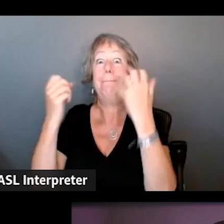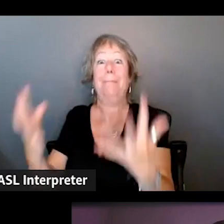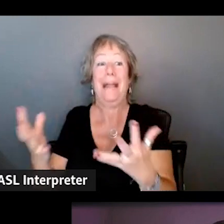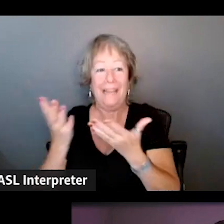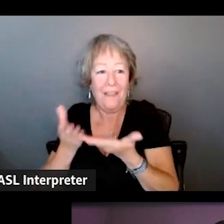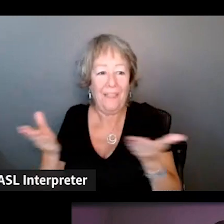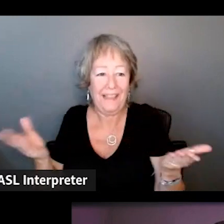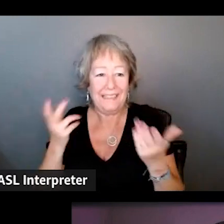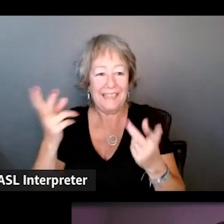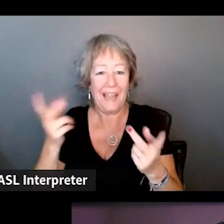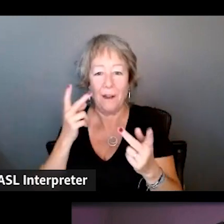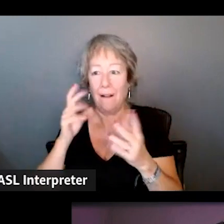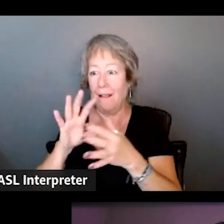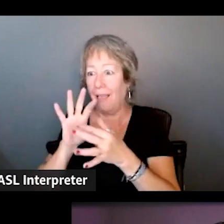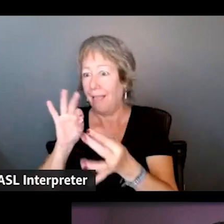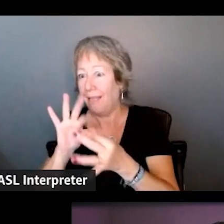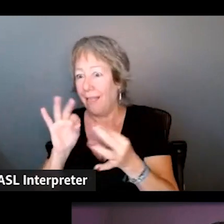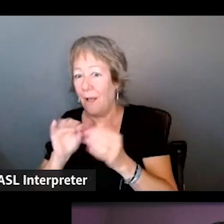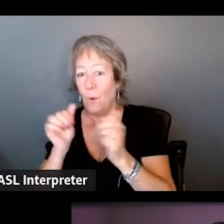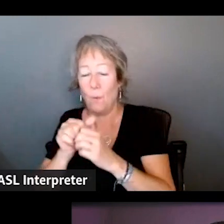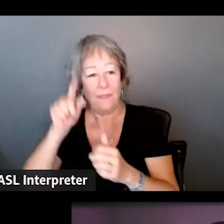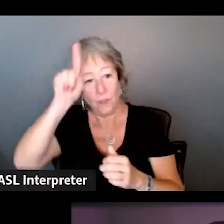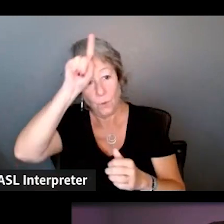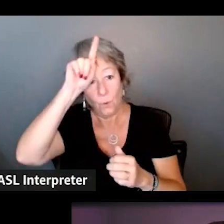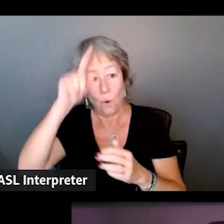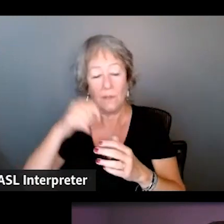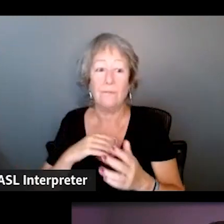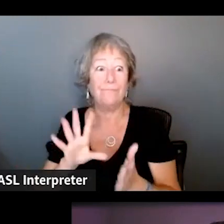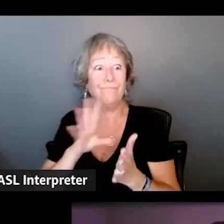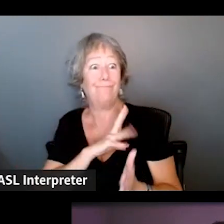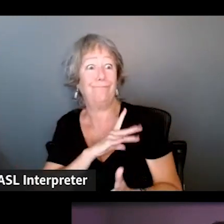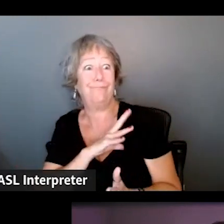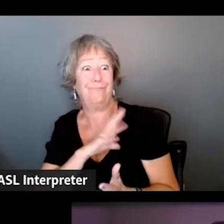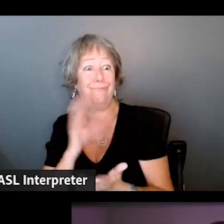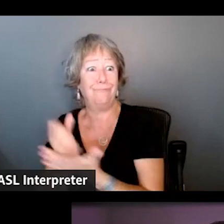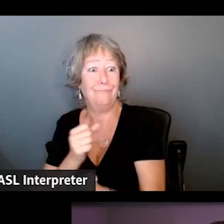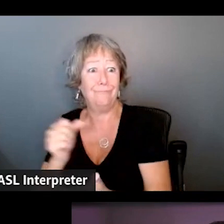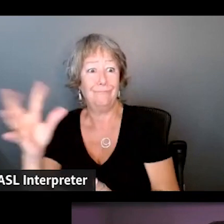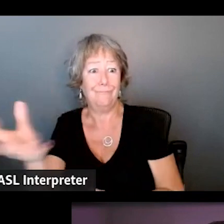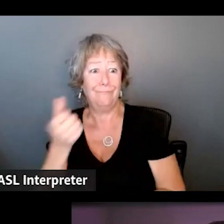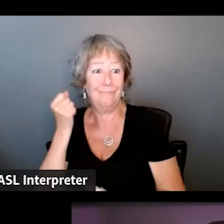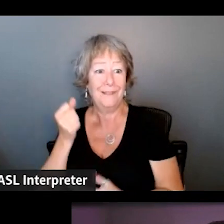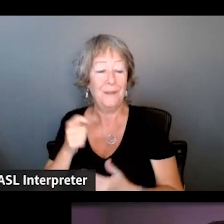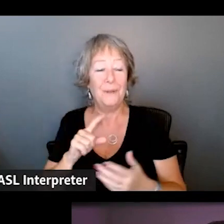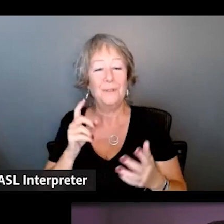with the unicorn startup. So many more problems to be solved by